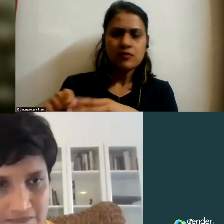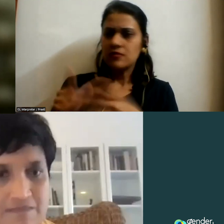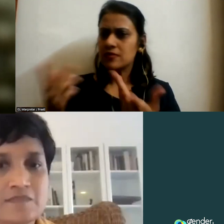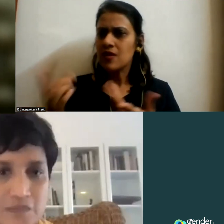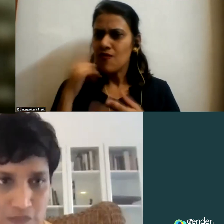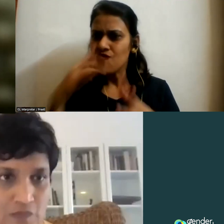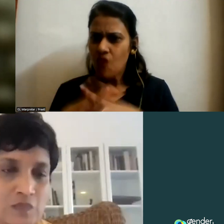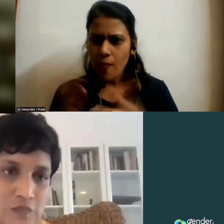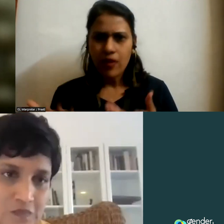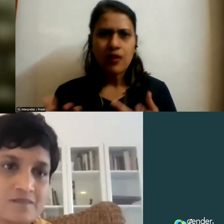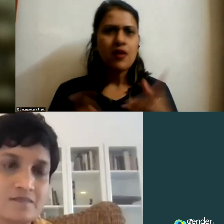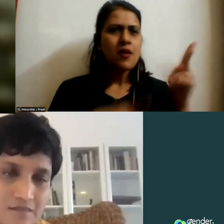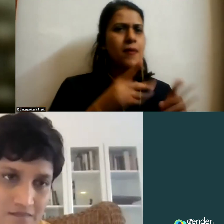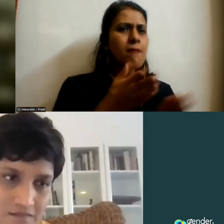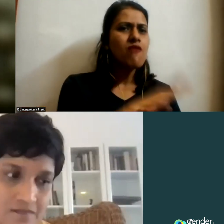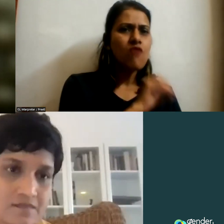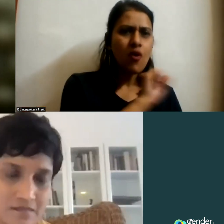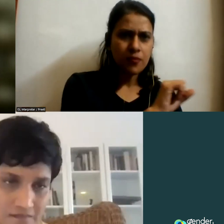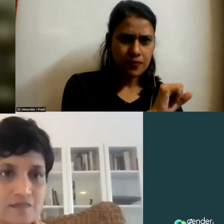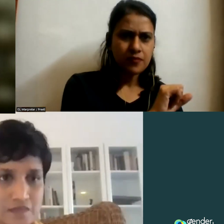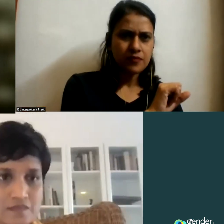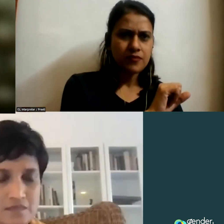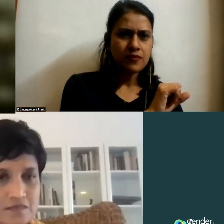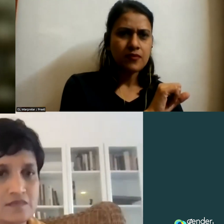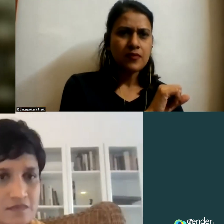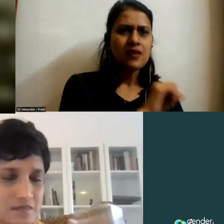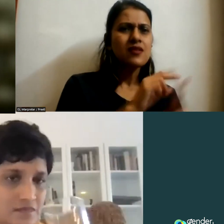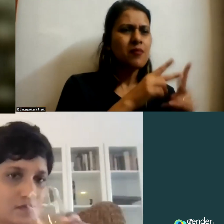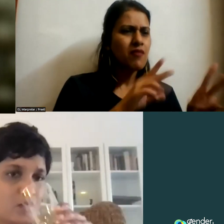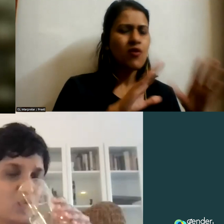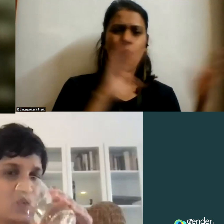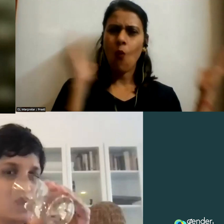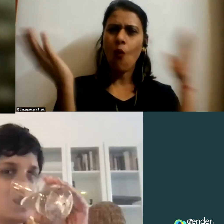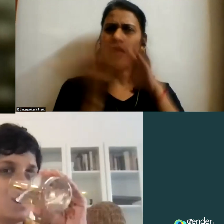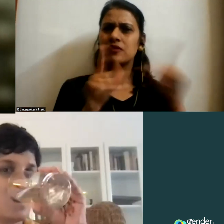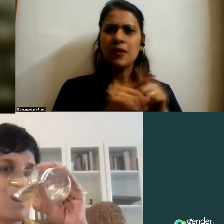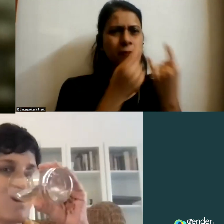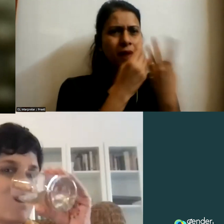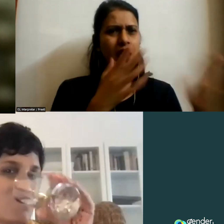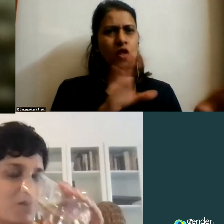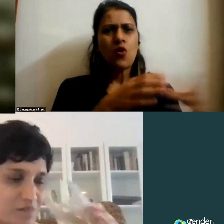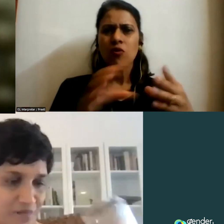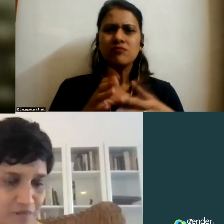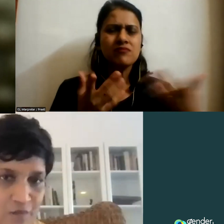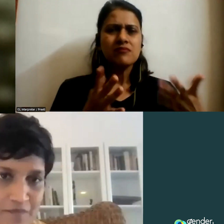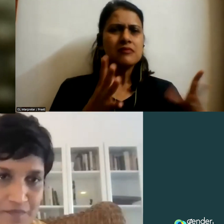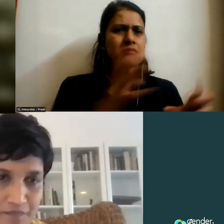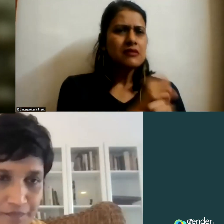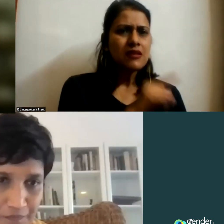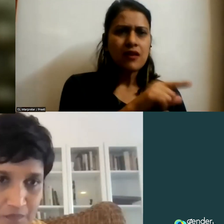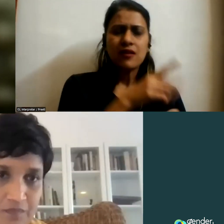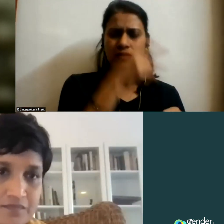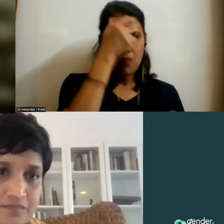these are people from the indigenous groups across the world, many of whom who are facing